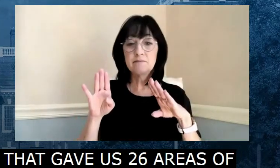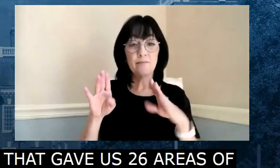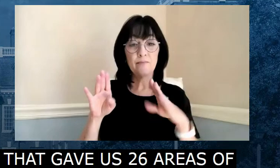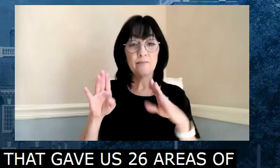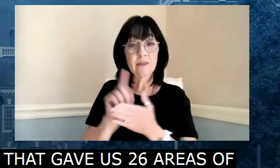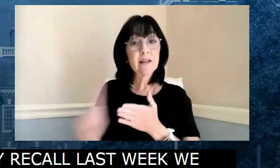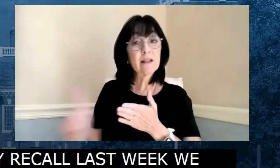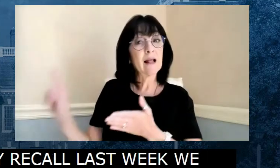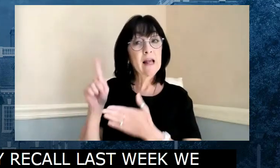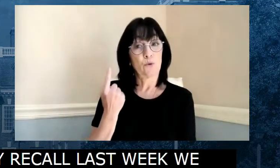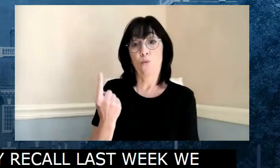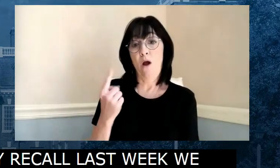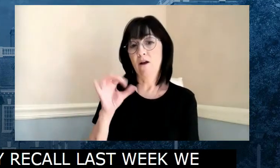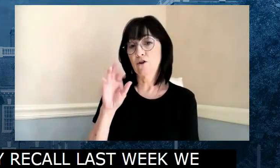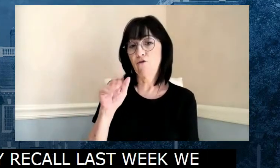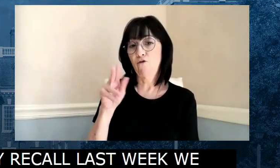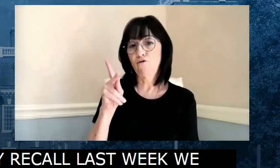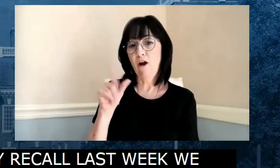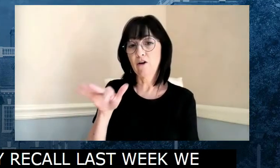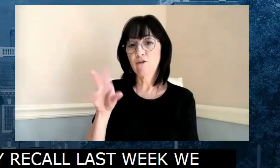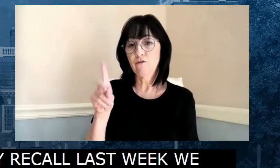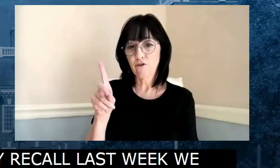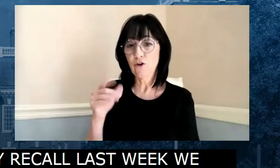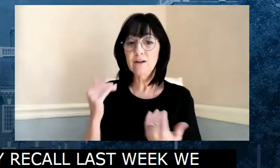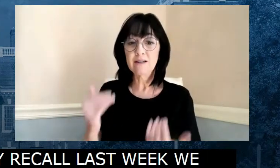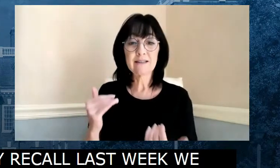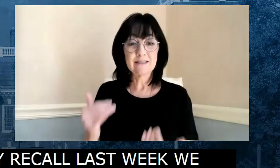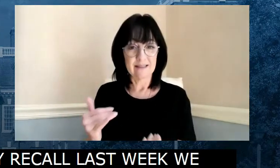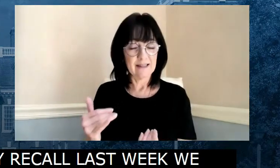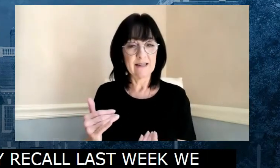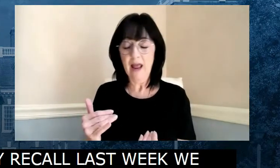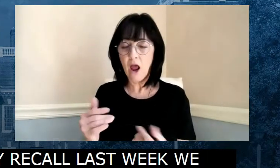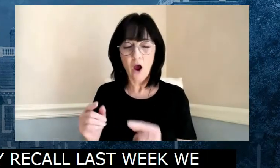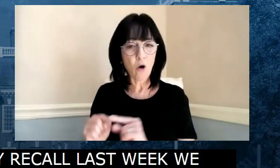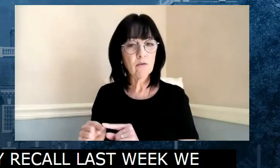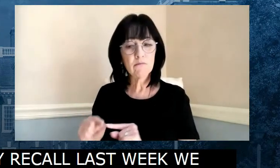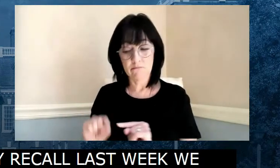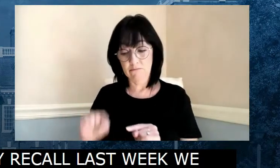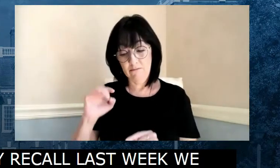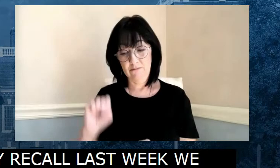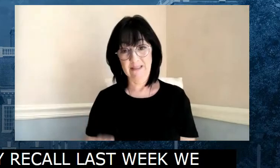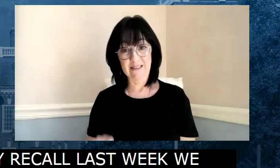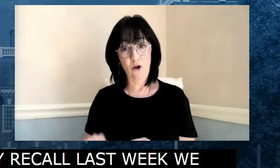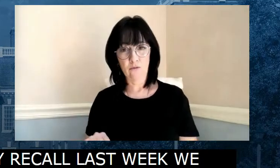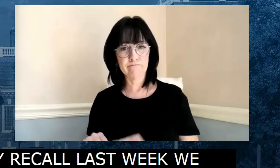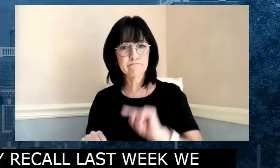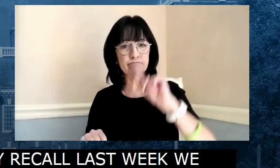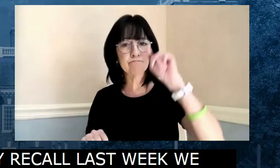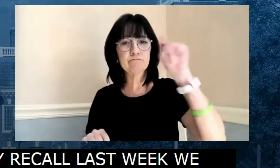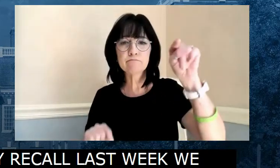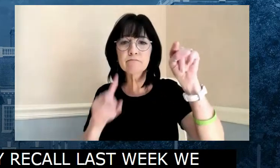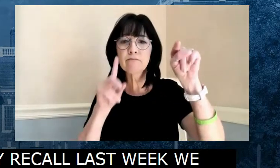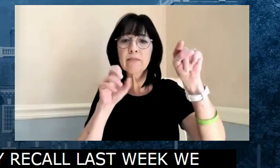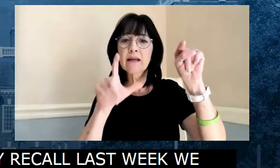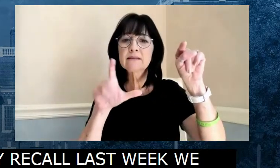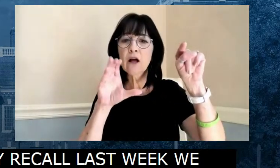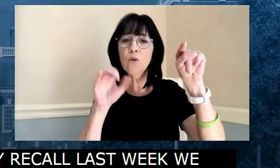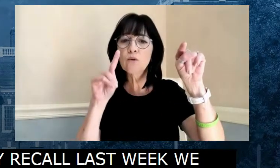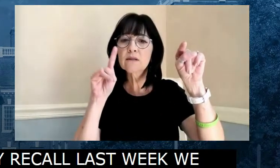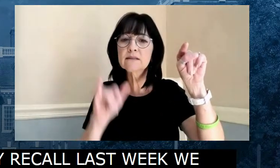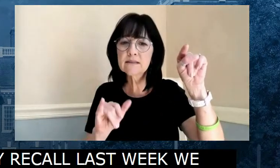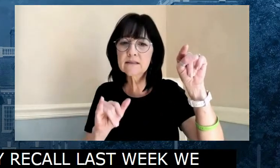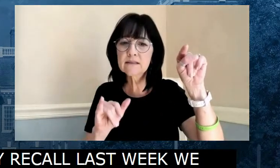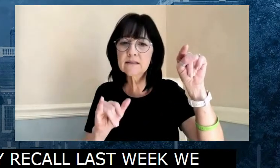was Frankfurt. This week, we moved to the other end of the state, to Delaware City. Delaware's case rate, though,